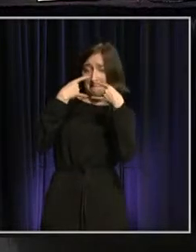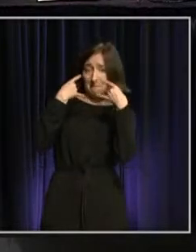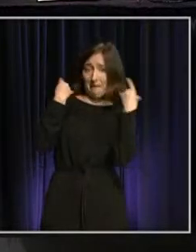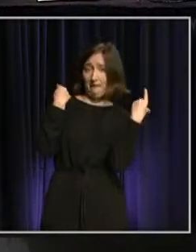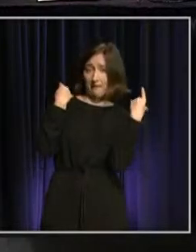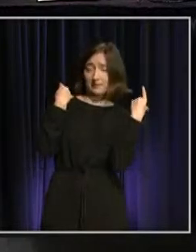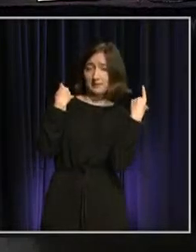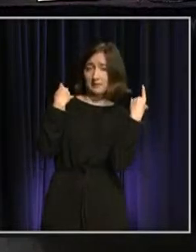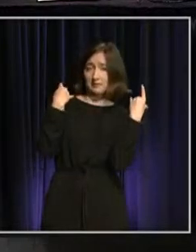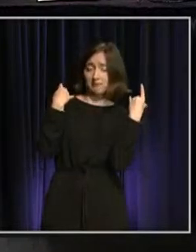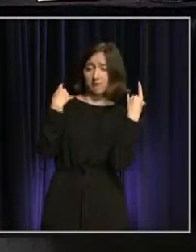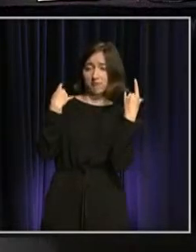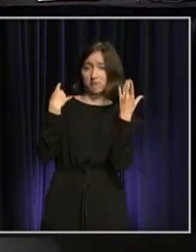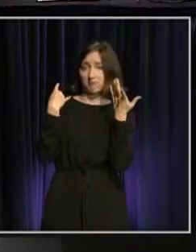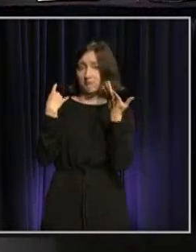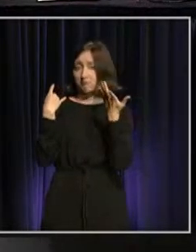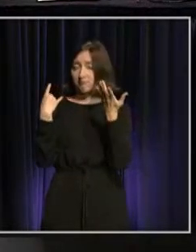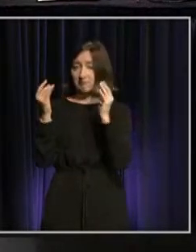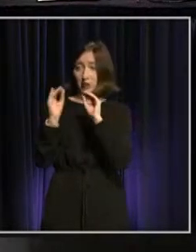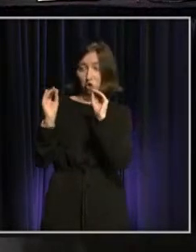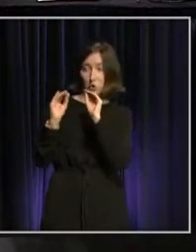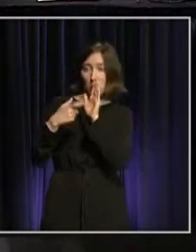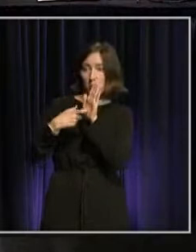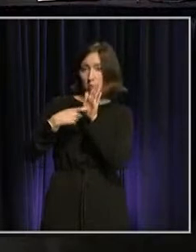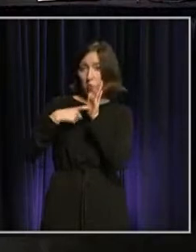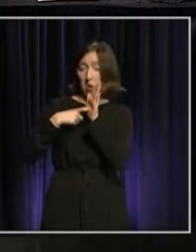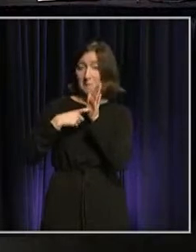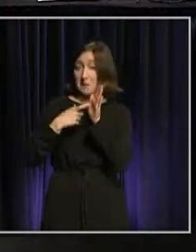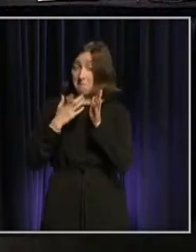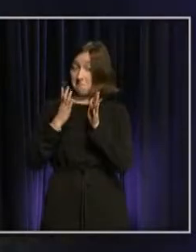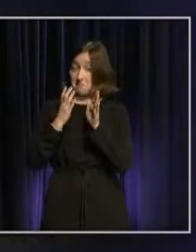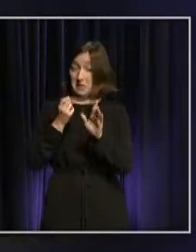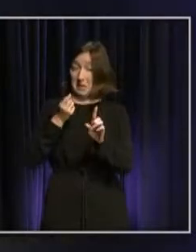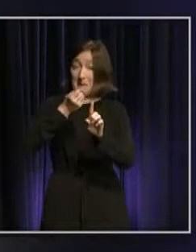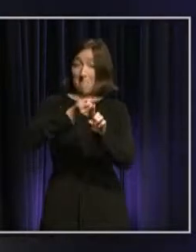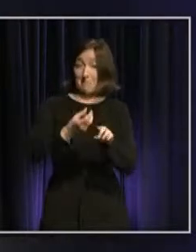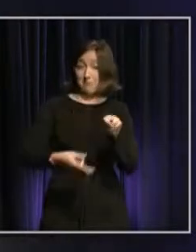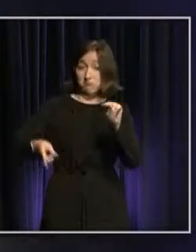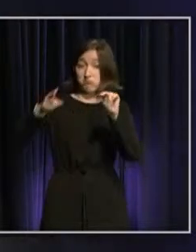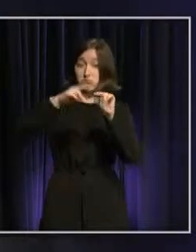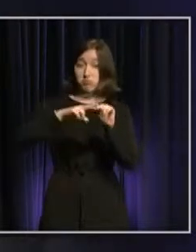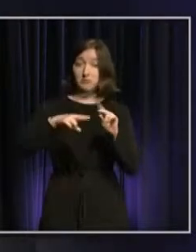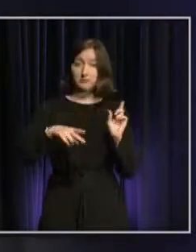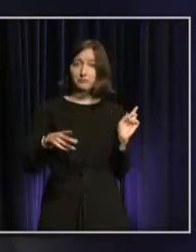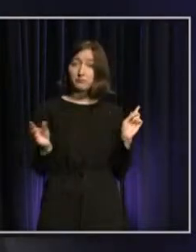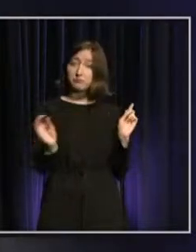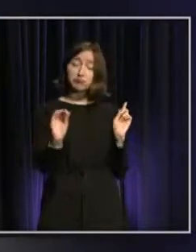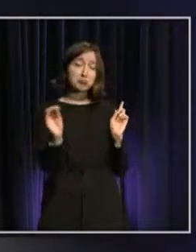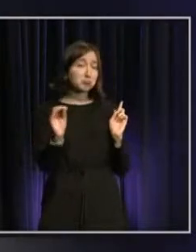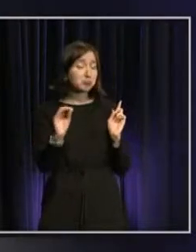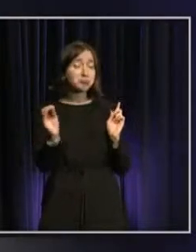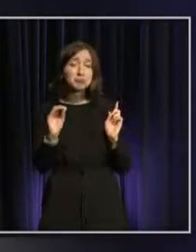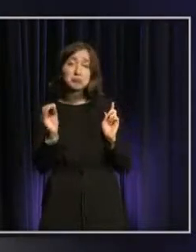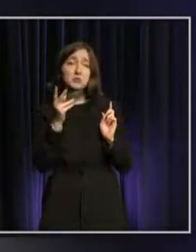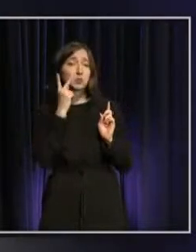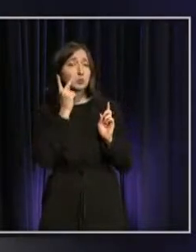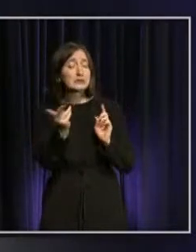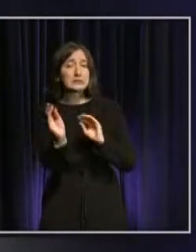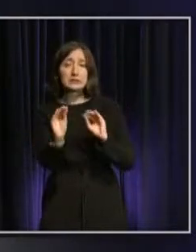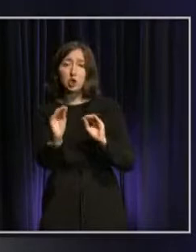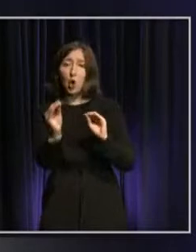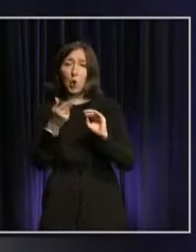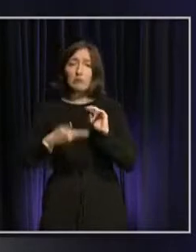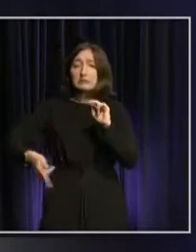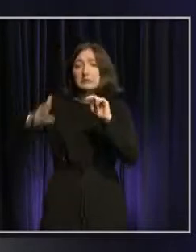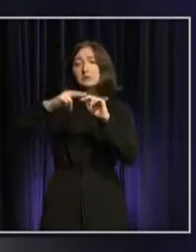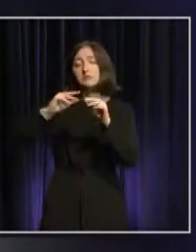impact? At this point, we're really not seeing an increase in cases since the lift in the mask mandate. We're still urging individuals,